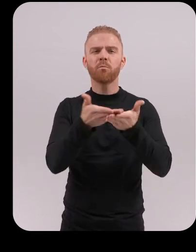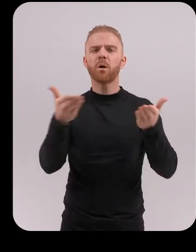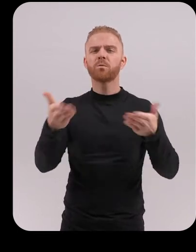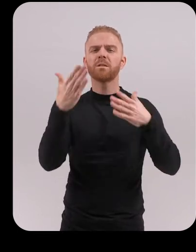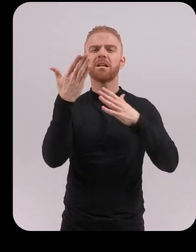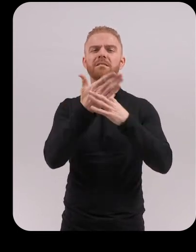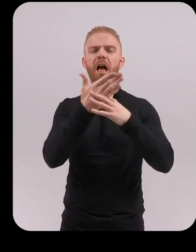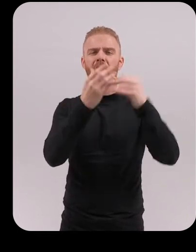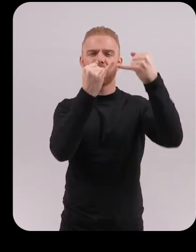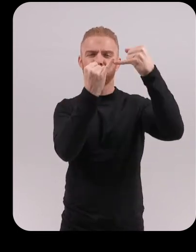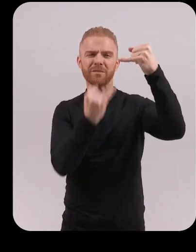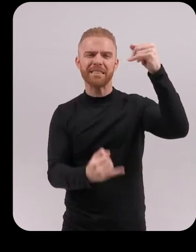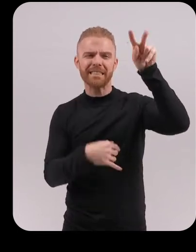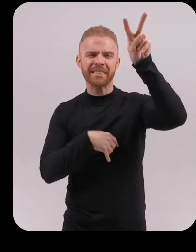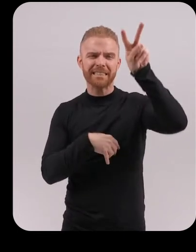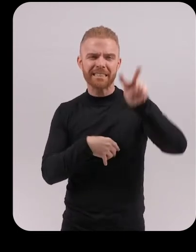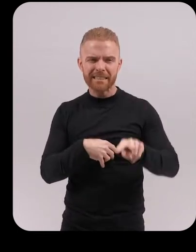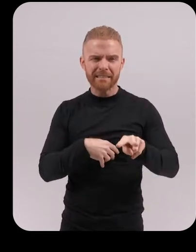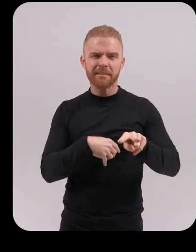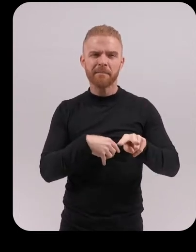file,